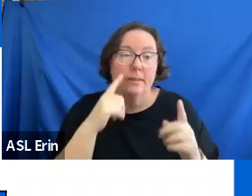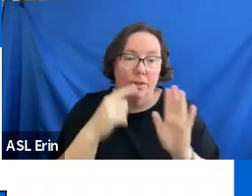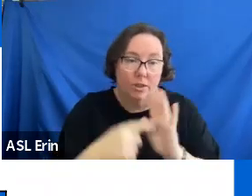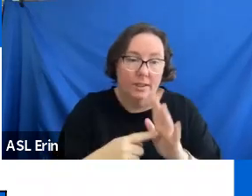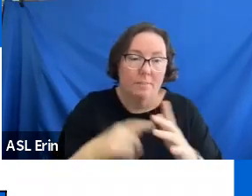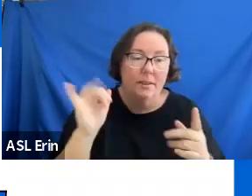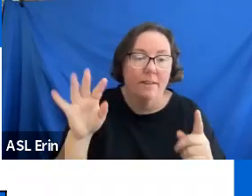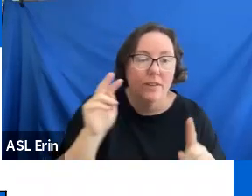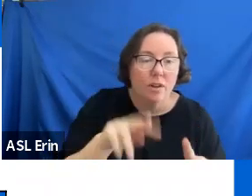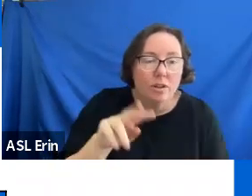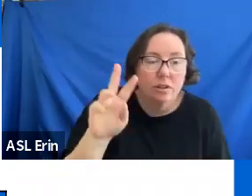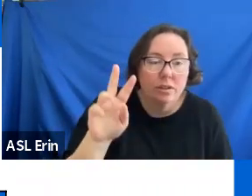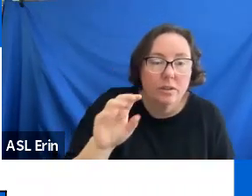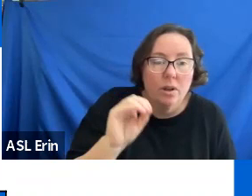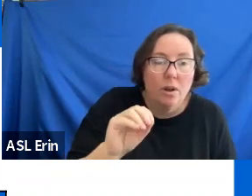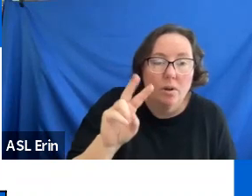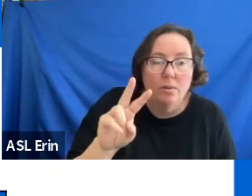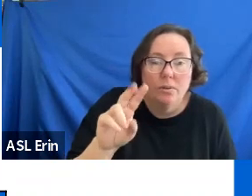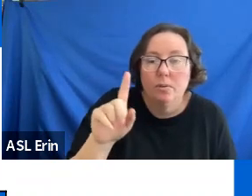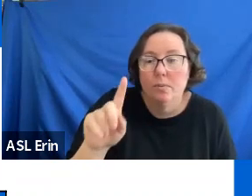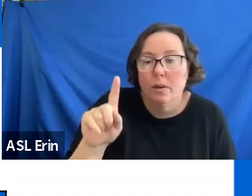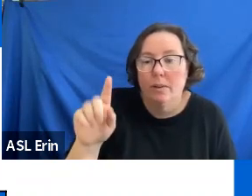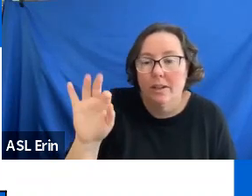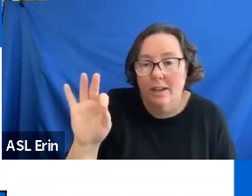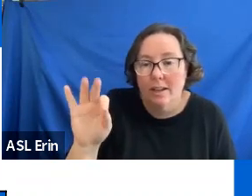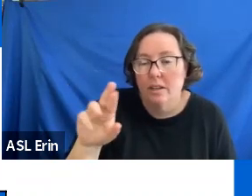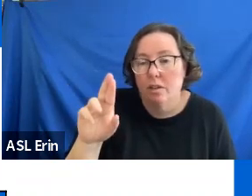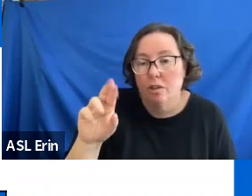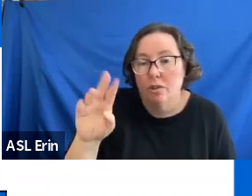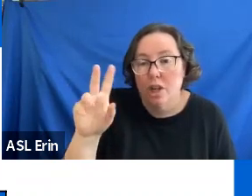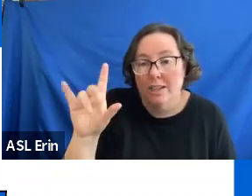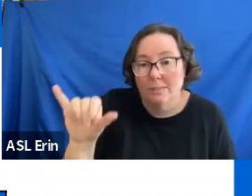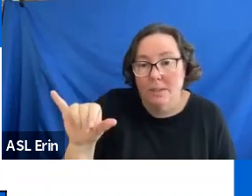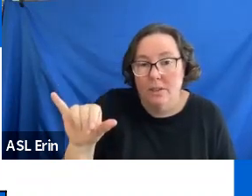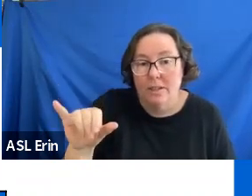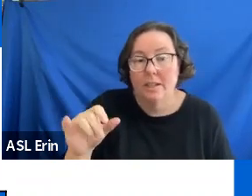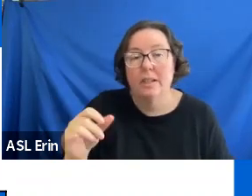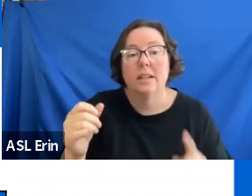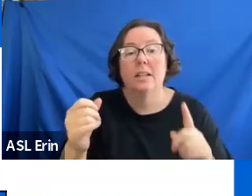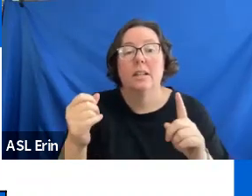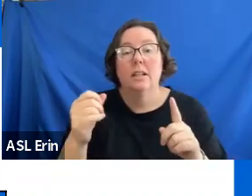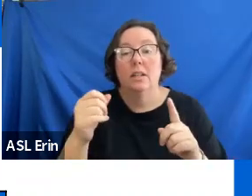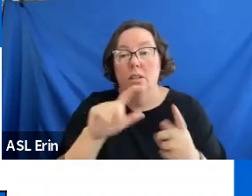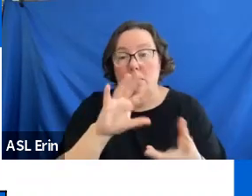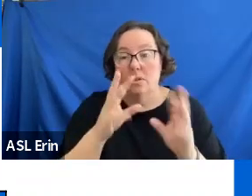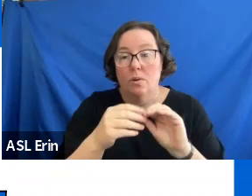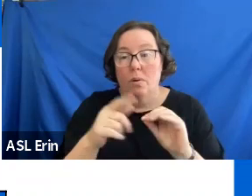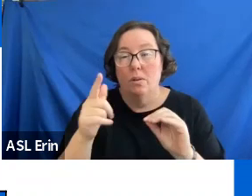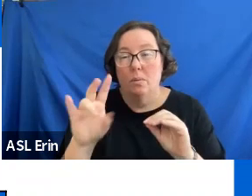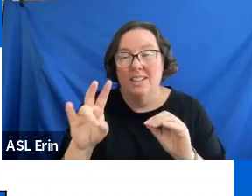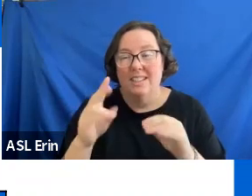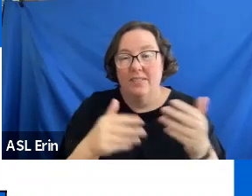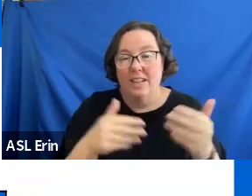if I look at 02119 in Roxbury, there were 27 invitations last year.